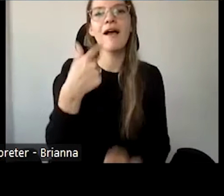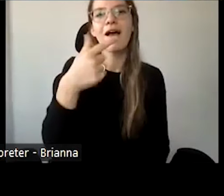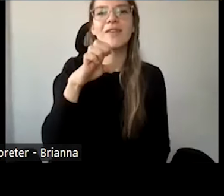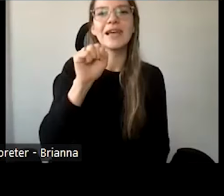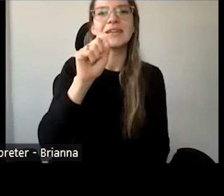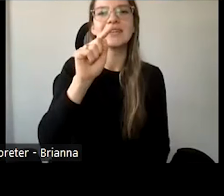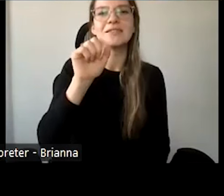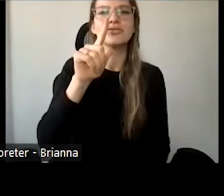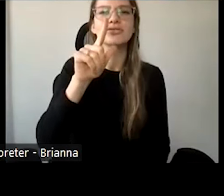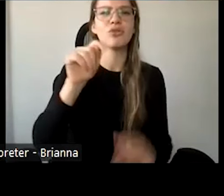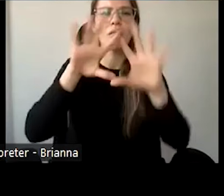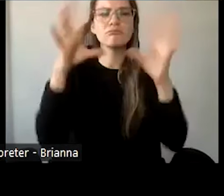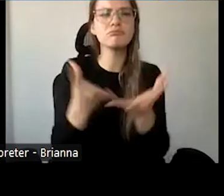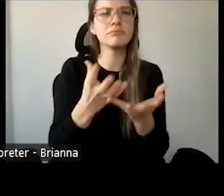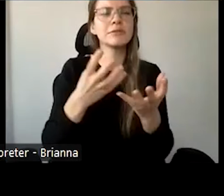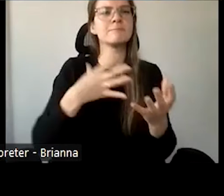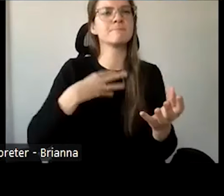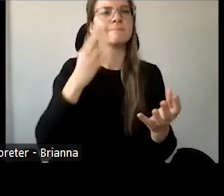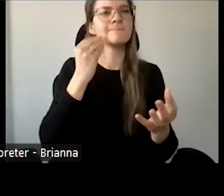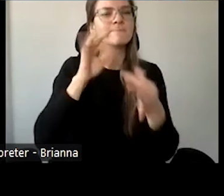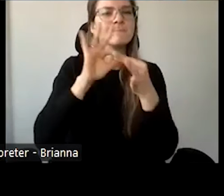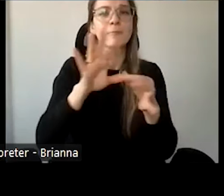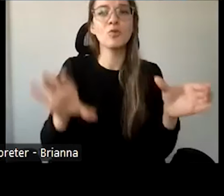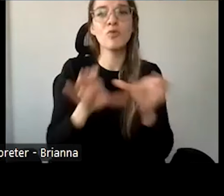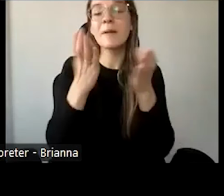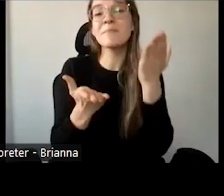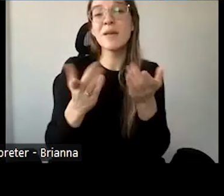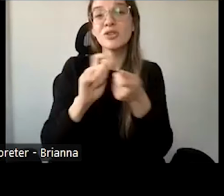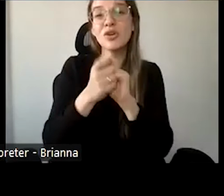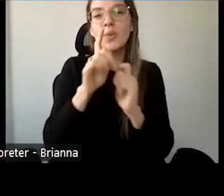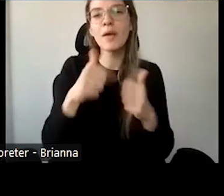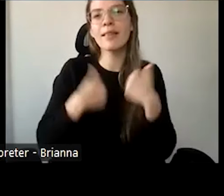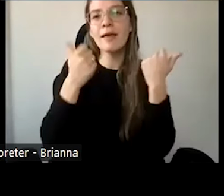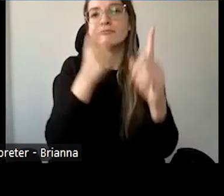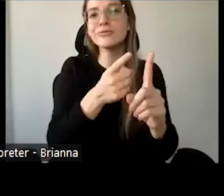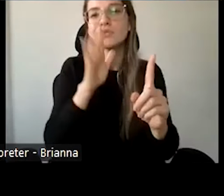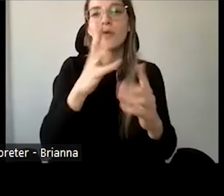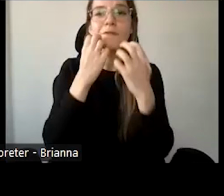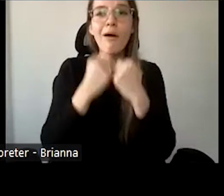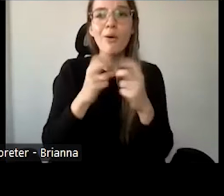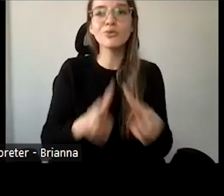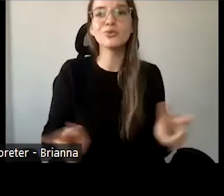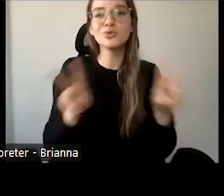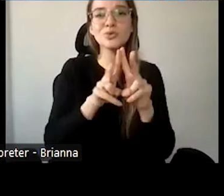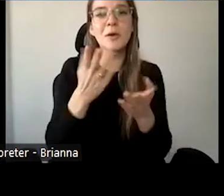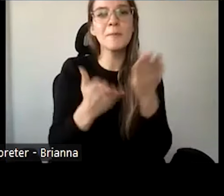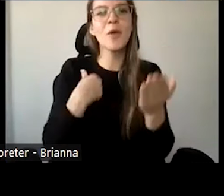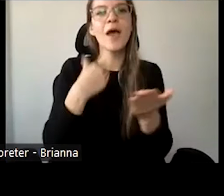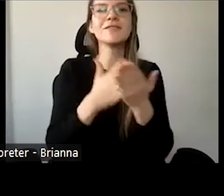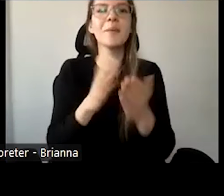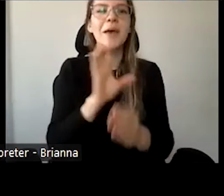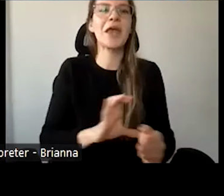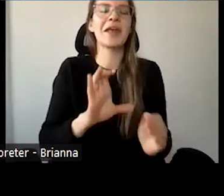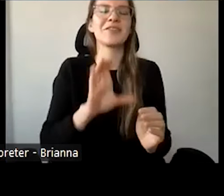the crisis and perhaps changing your life mission or values. There you're experiencing some of those character strengths, character